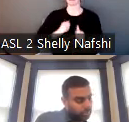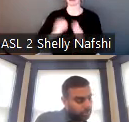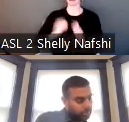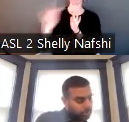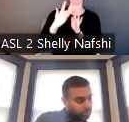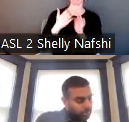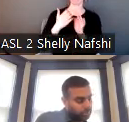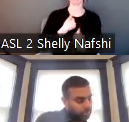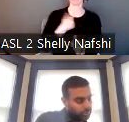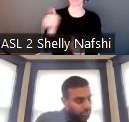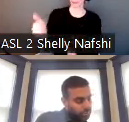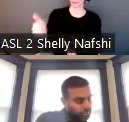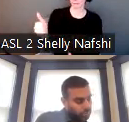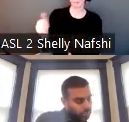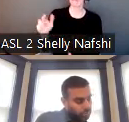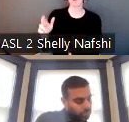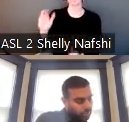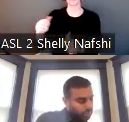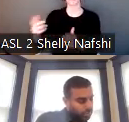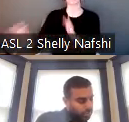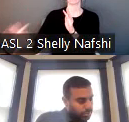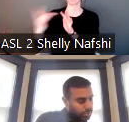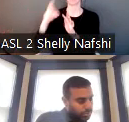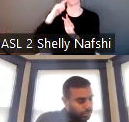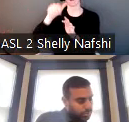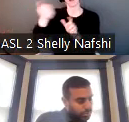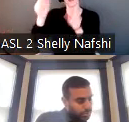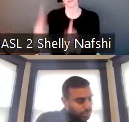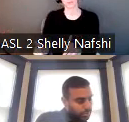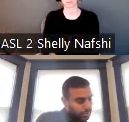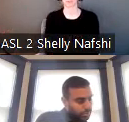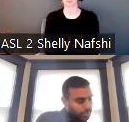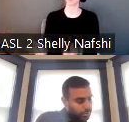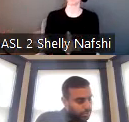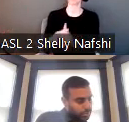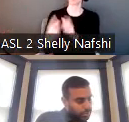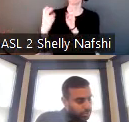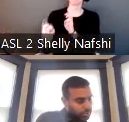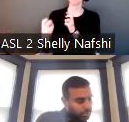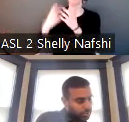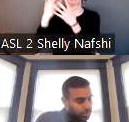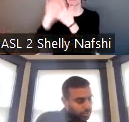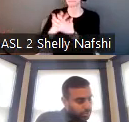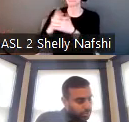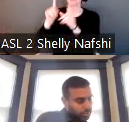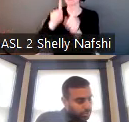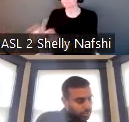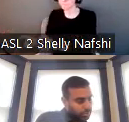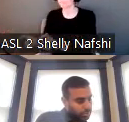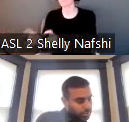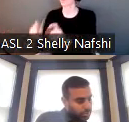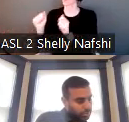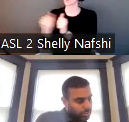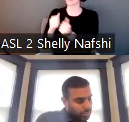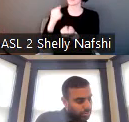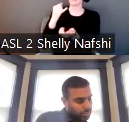their behalf. They'll go through an in-depth intake assessment with our intake worker and then with two social